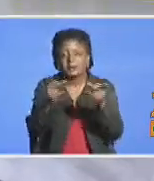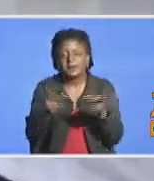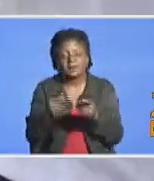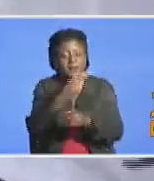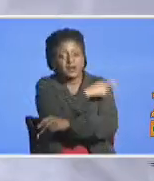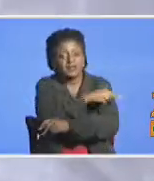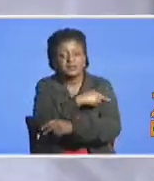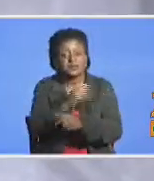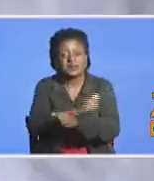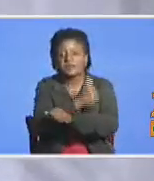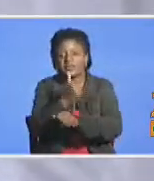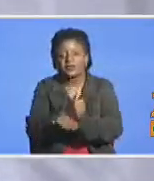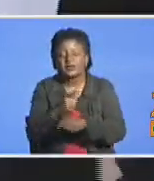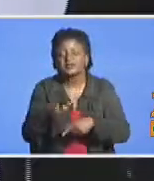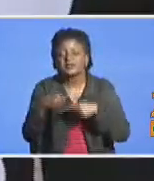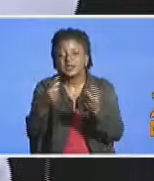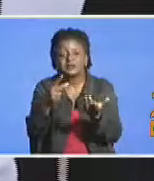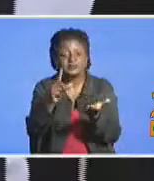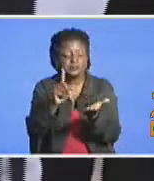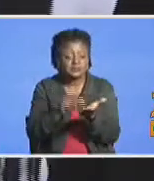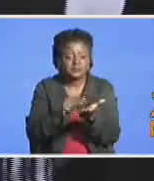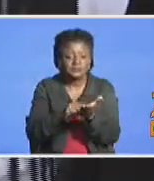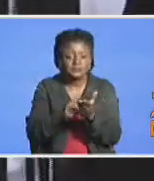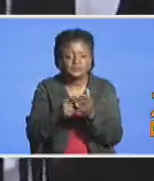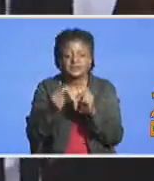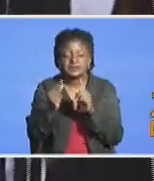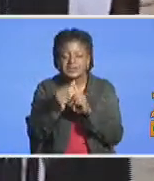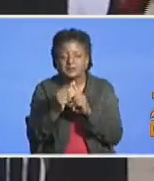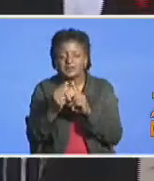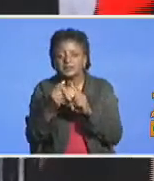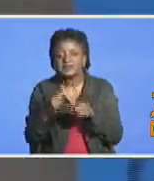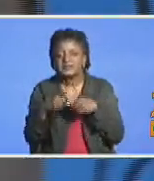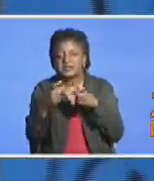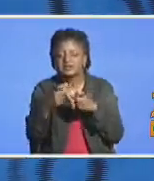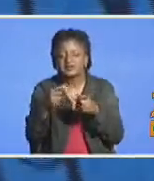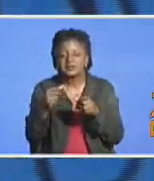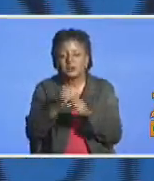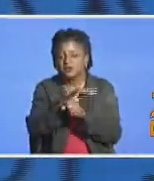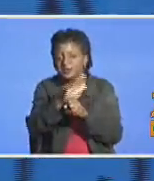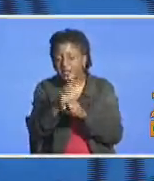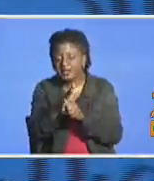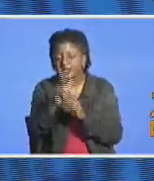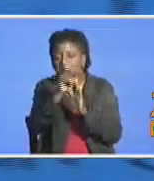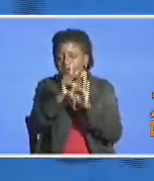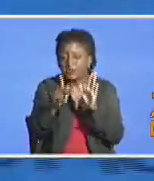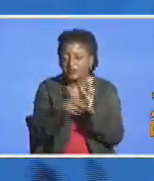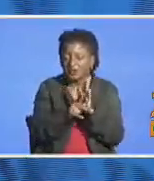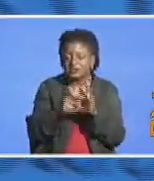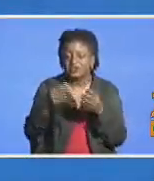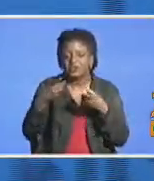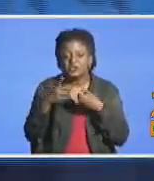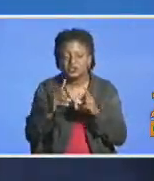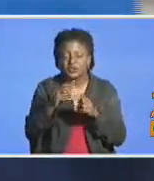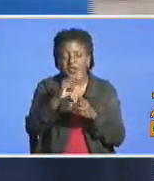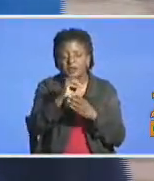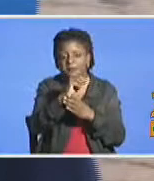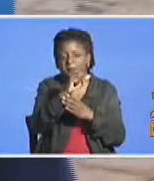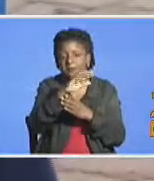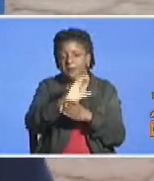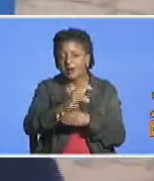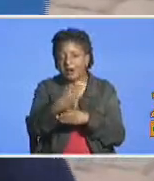this afternoon issued a release acknowledging that given COVID-19 protocols during the period March 2020 to